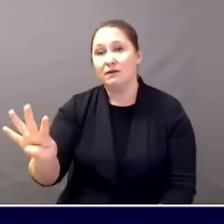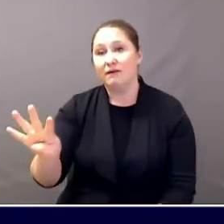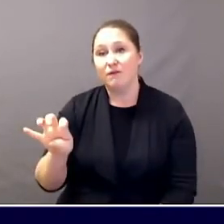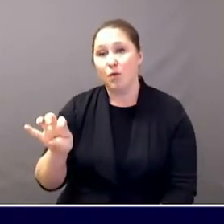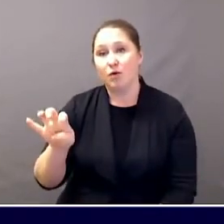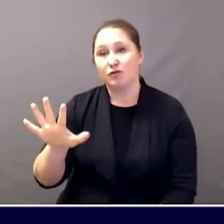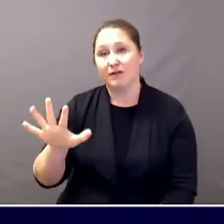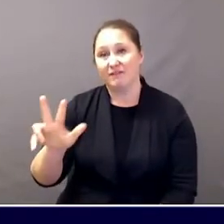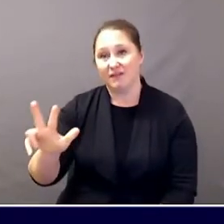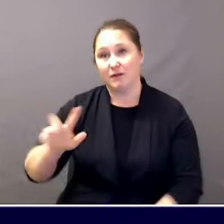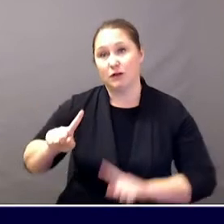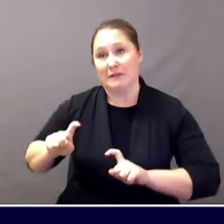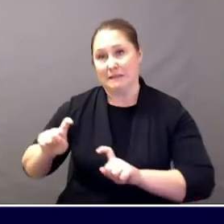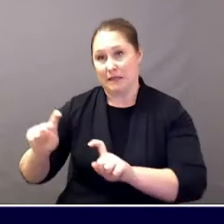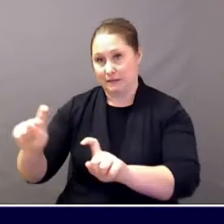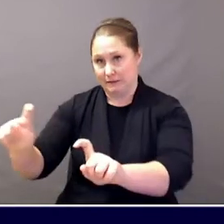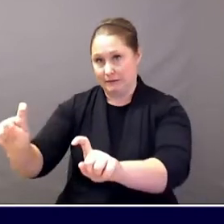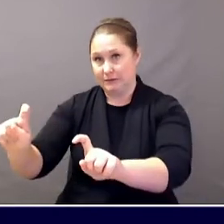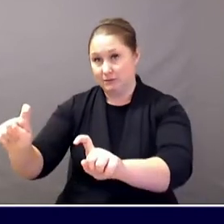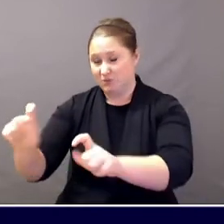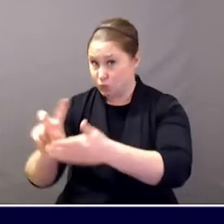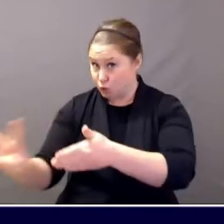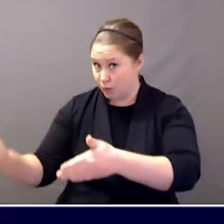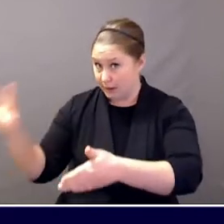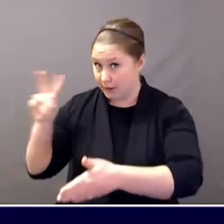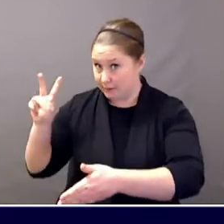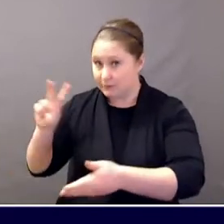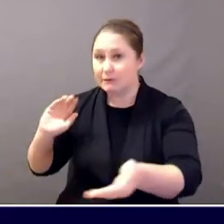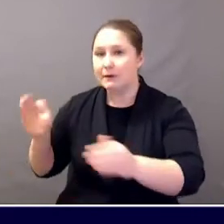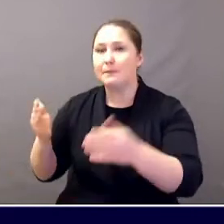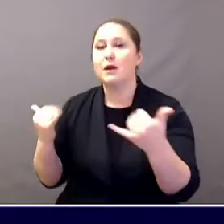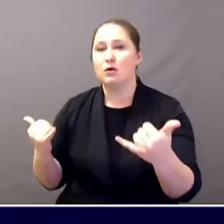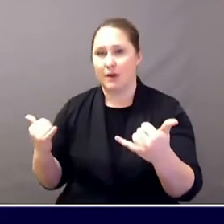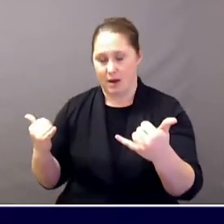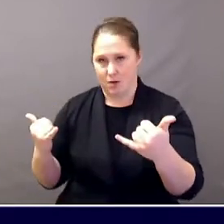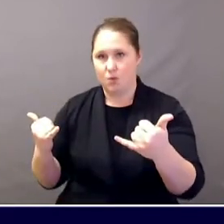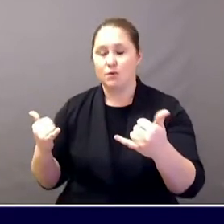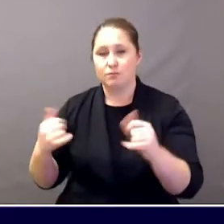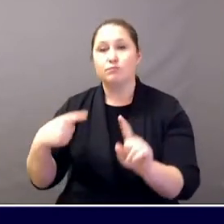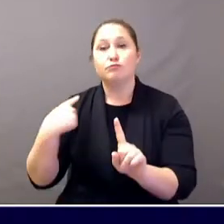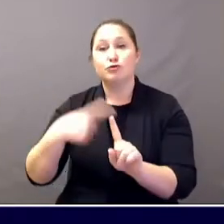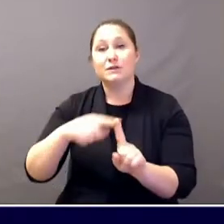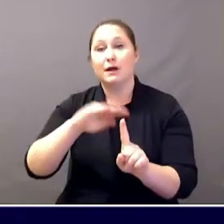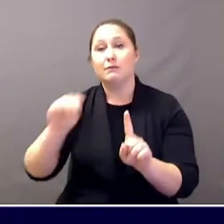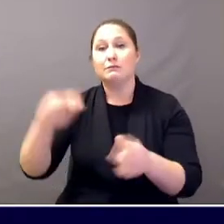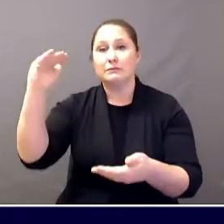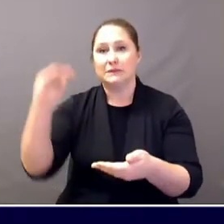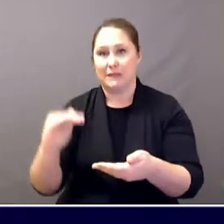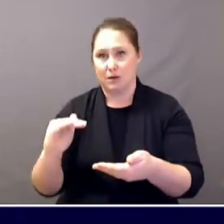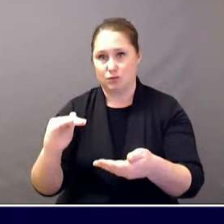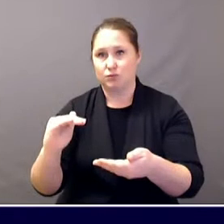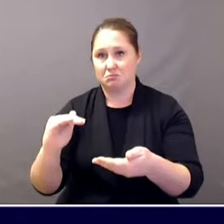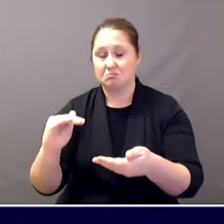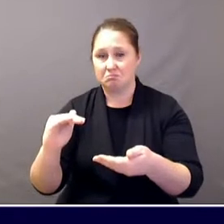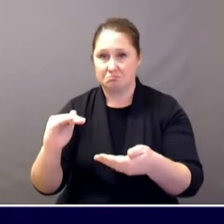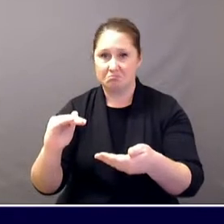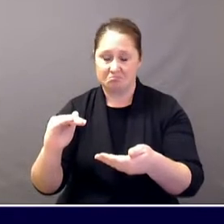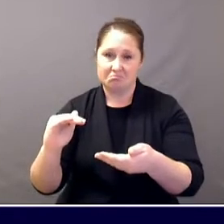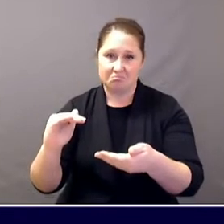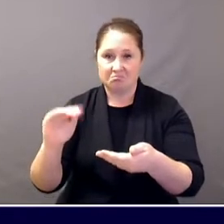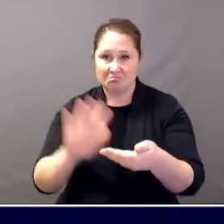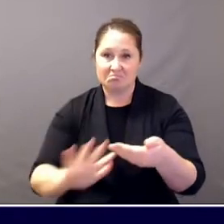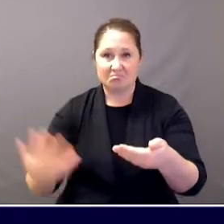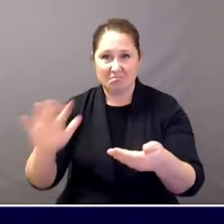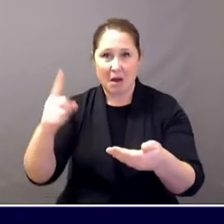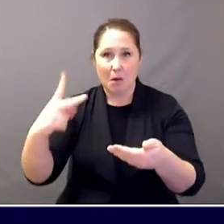453 tests per every 100,000. Since then, the positivity rate has come down by 0.5 percentage point,